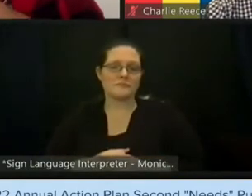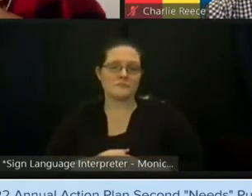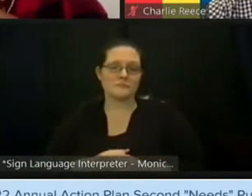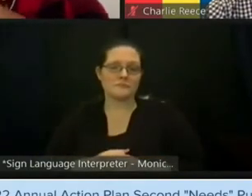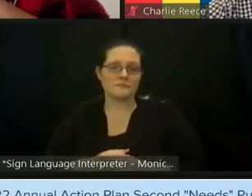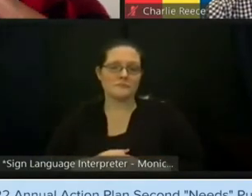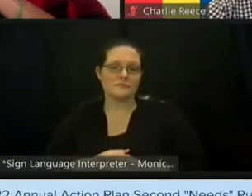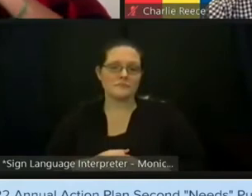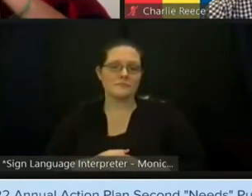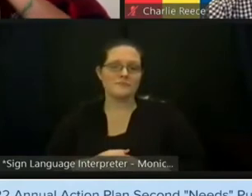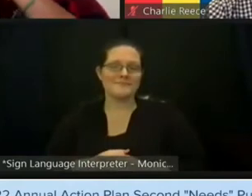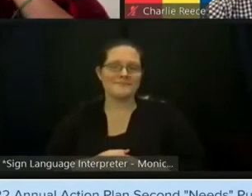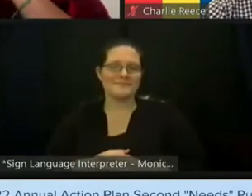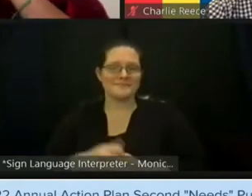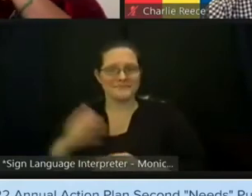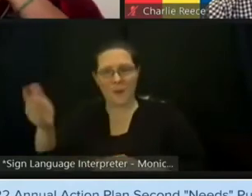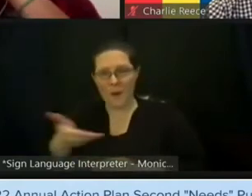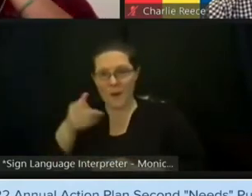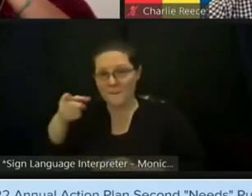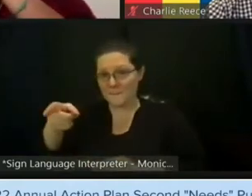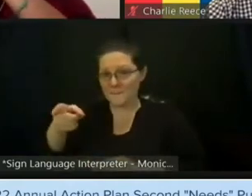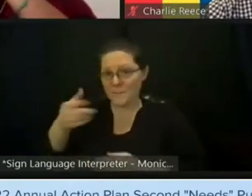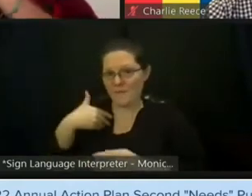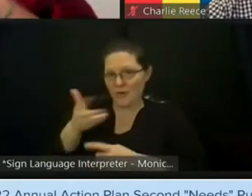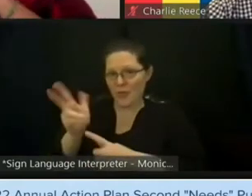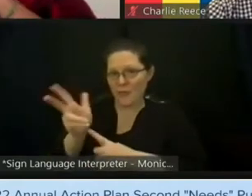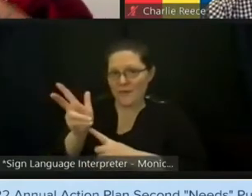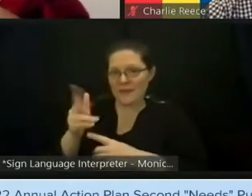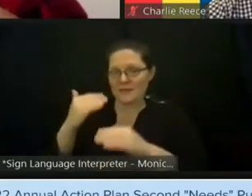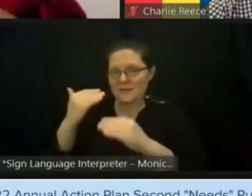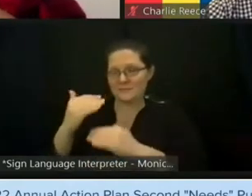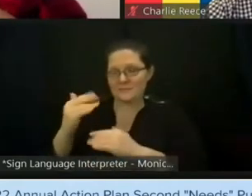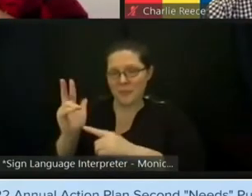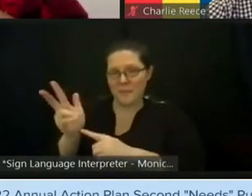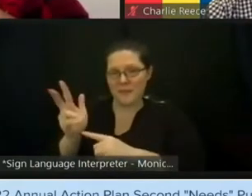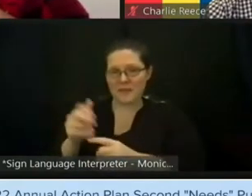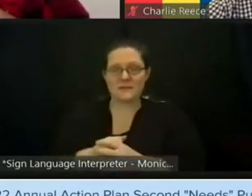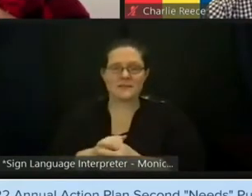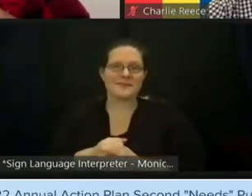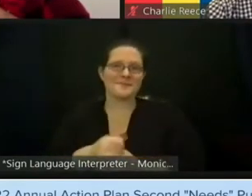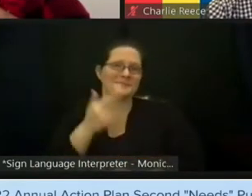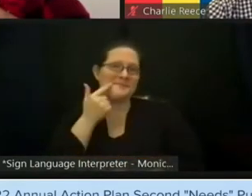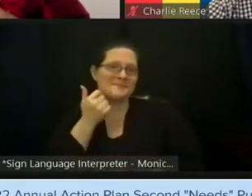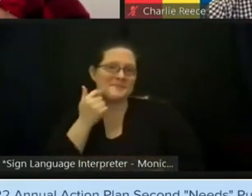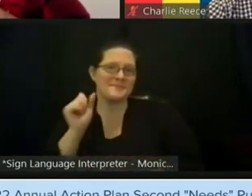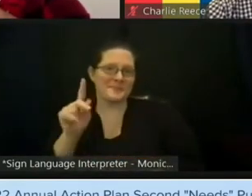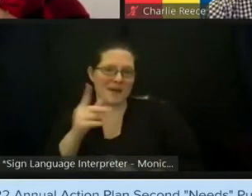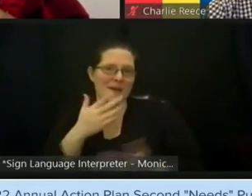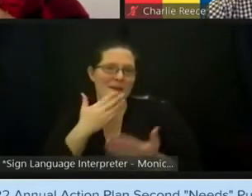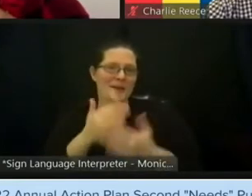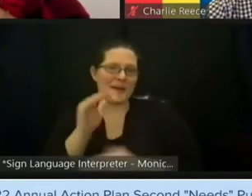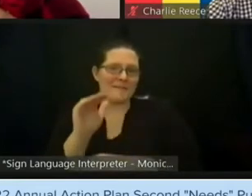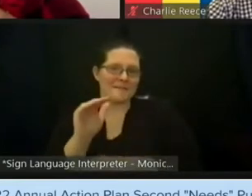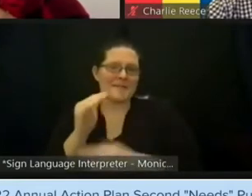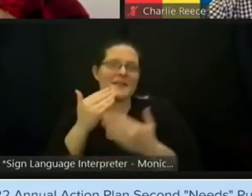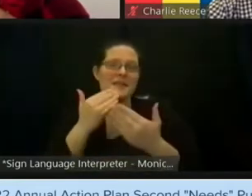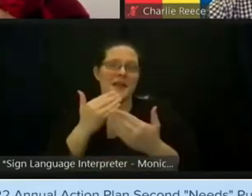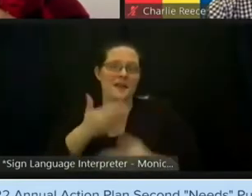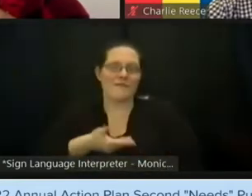Ms. Wright, welcome. You also have 3 minutes. We're glad to have you. Okay, good evening, and thank you for having